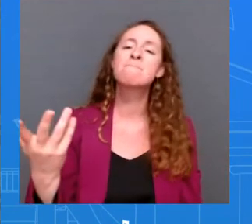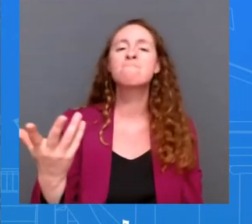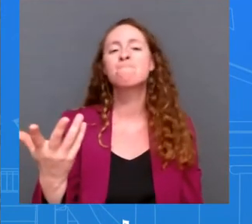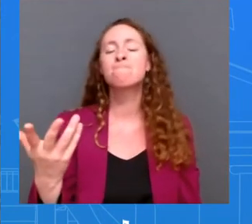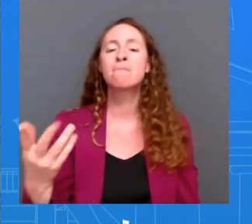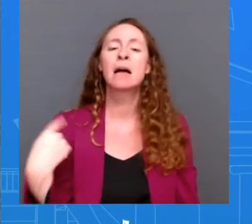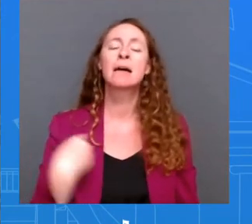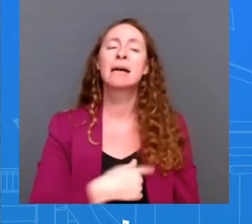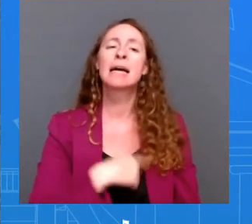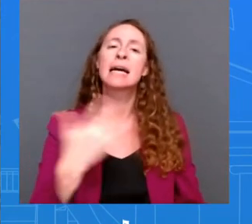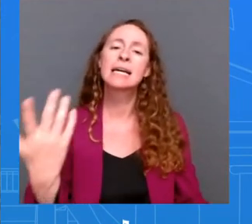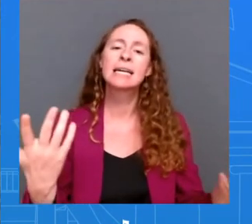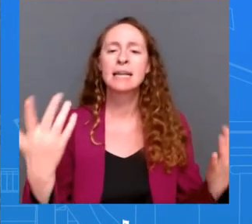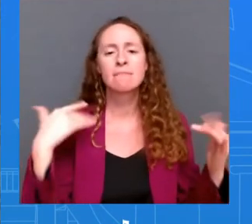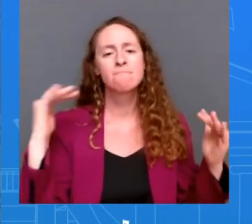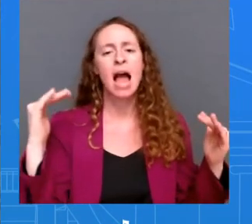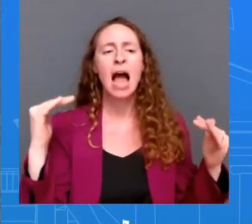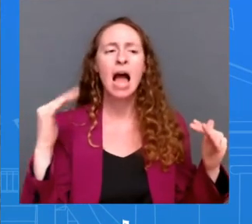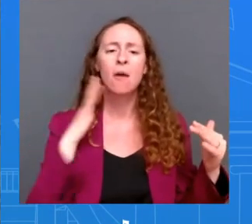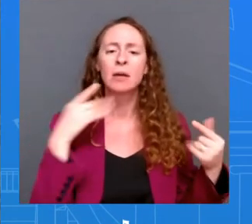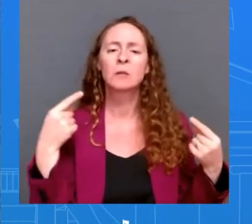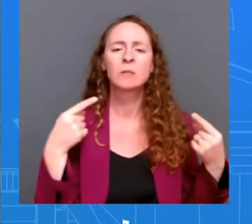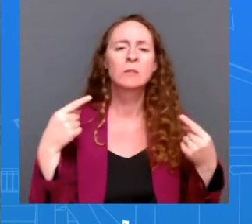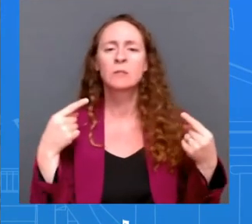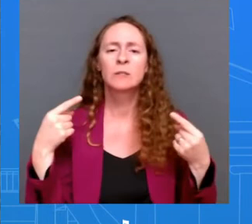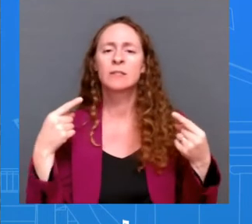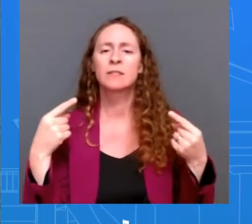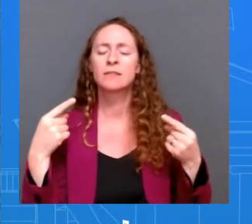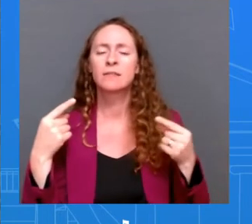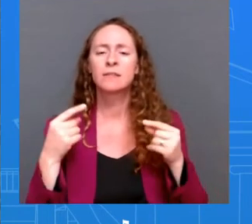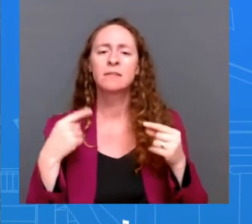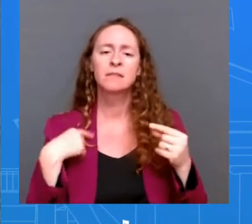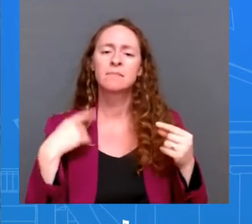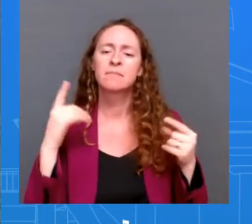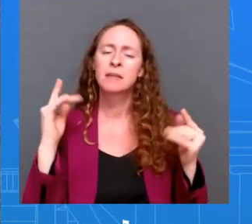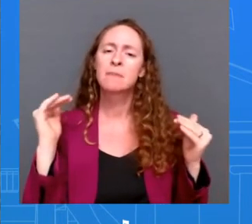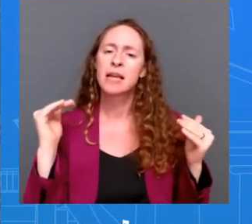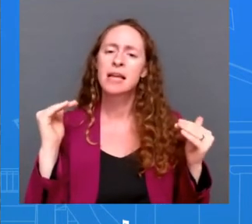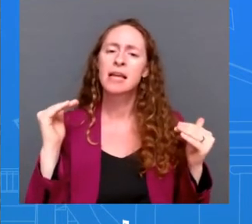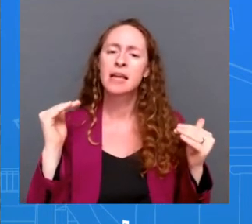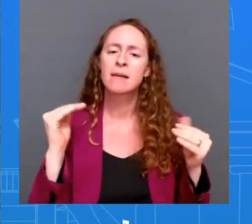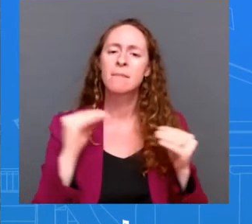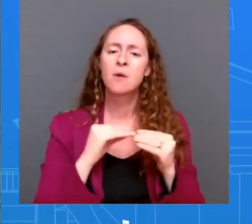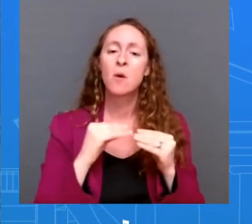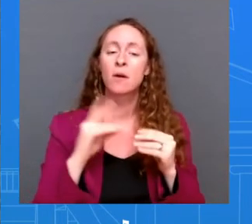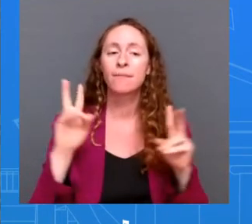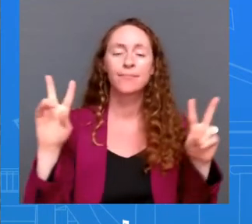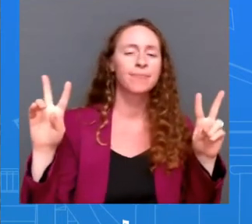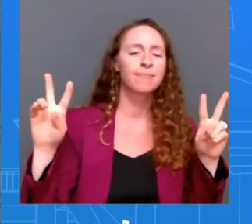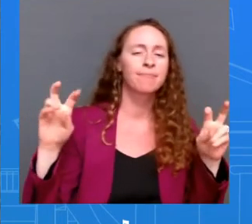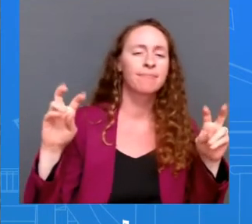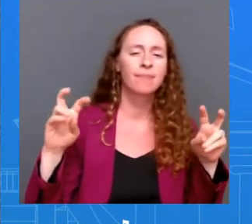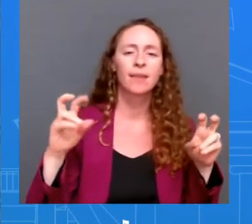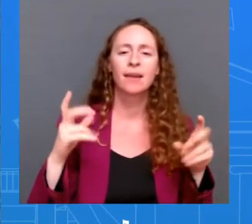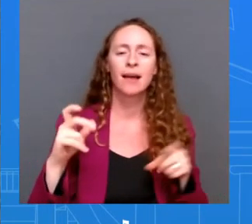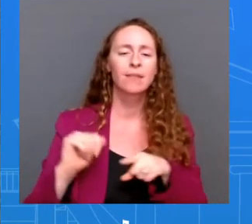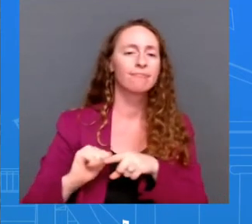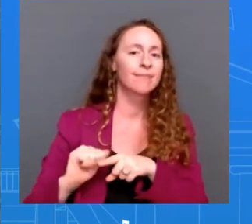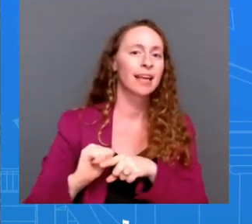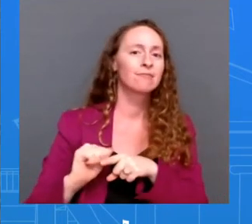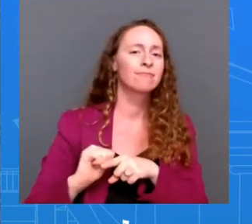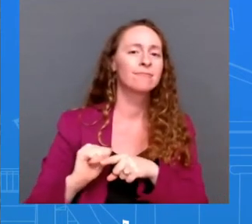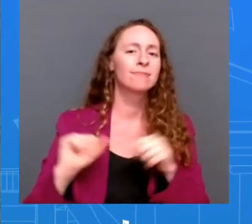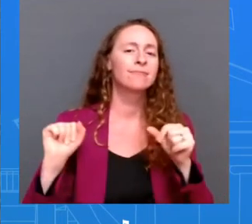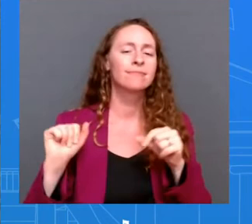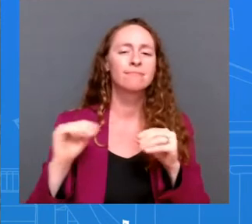We're expecting additional incursions, and we'll see how this plays out. As I said, there's